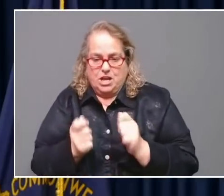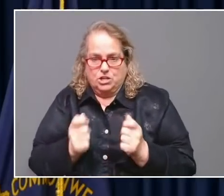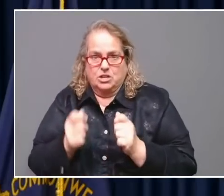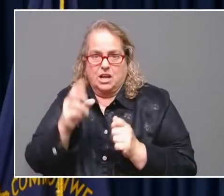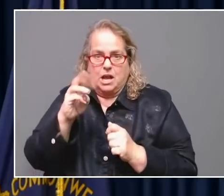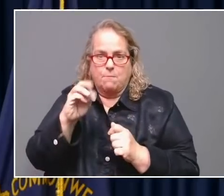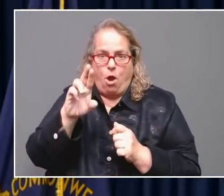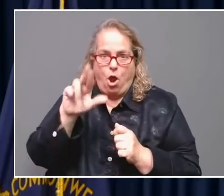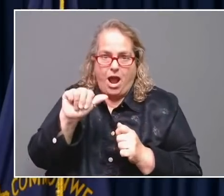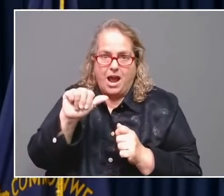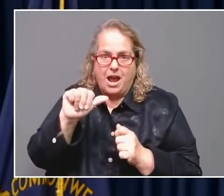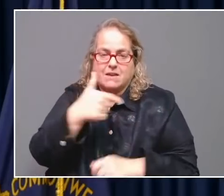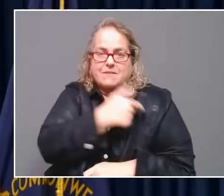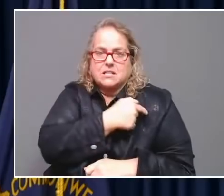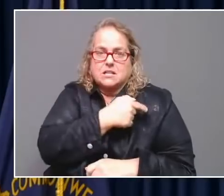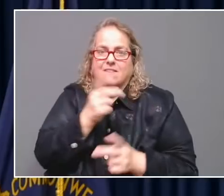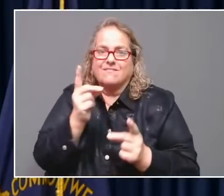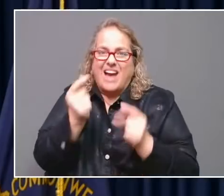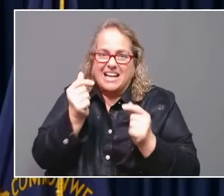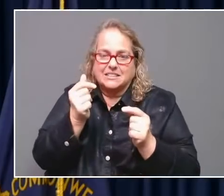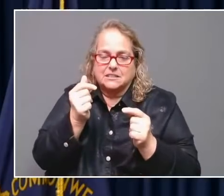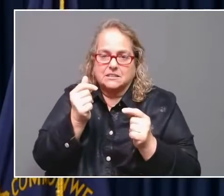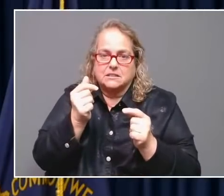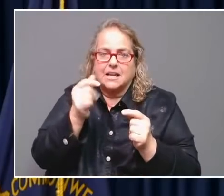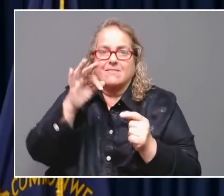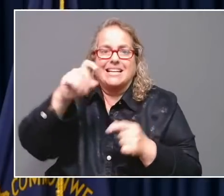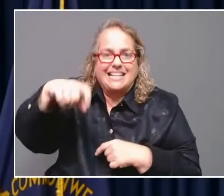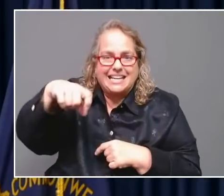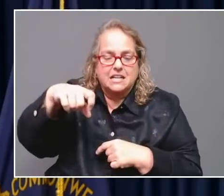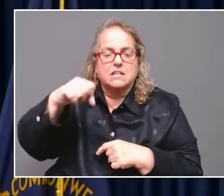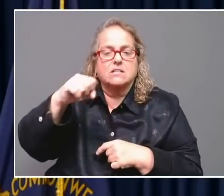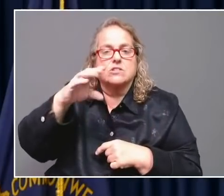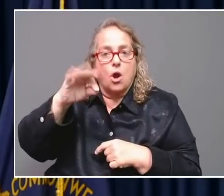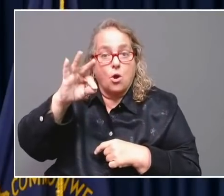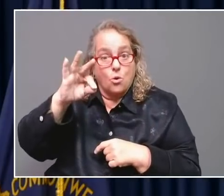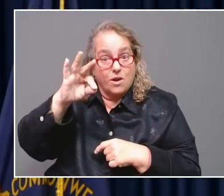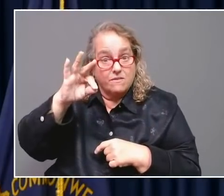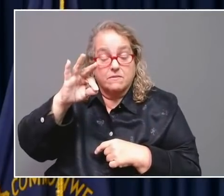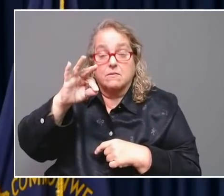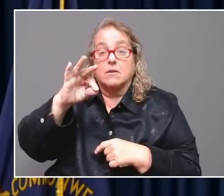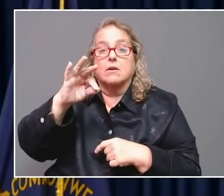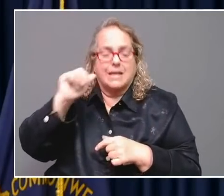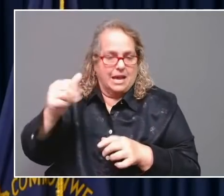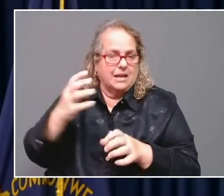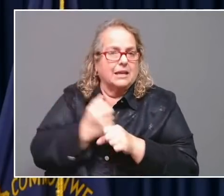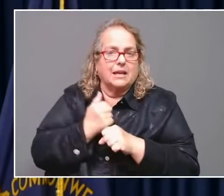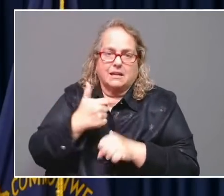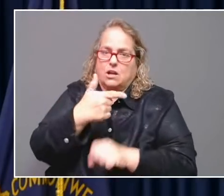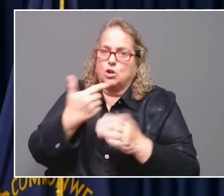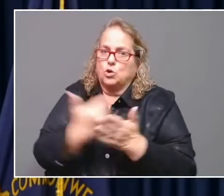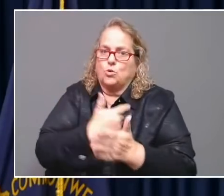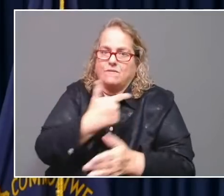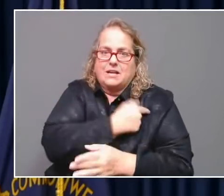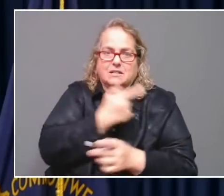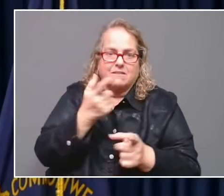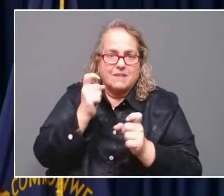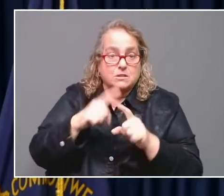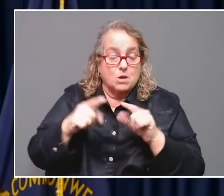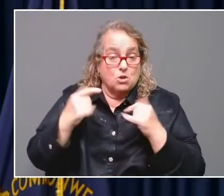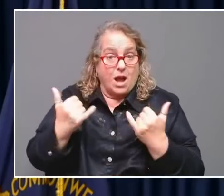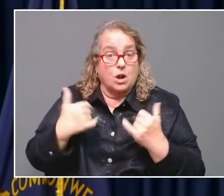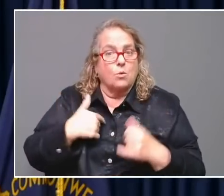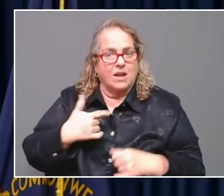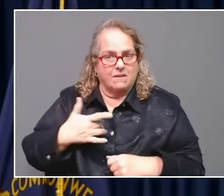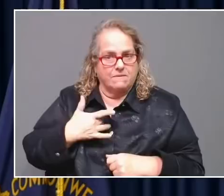quickly. So it'll happen even faster than it did before if it's necessary. But right now, we know that the vaccine still is